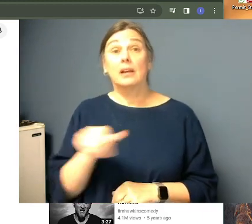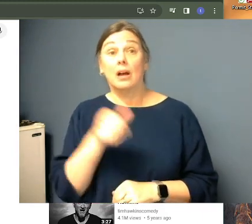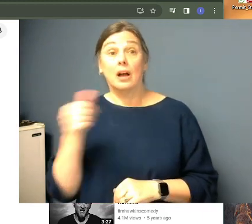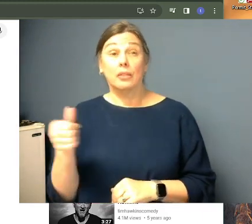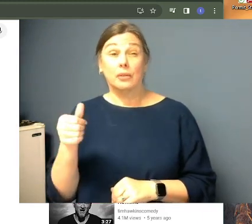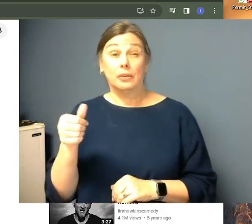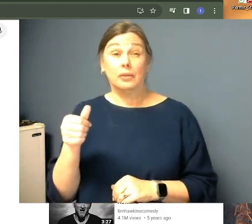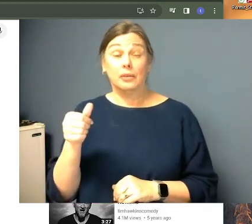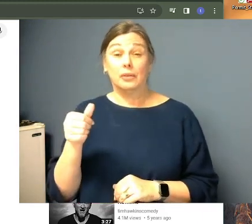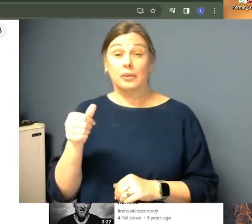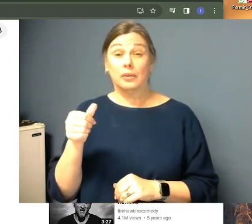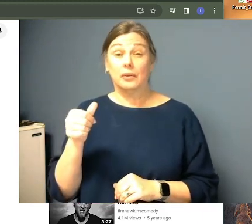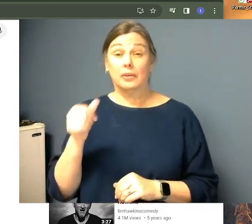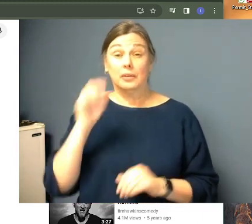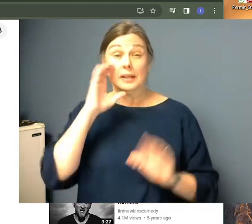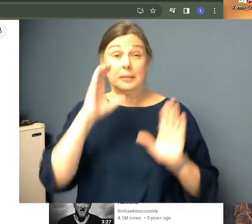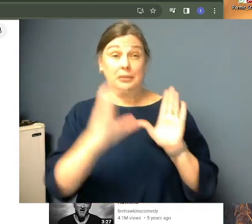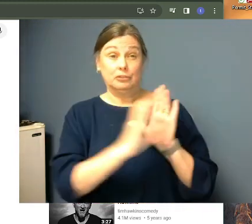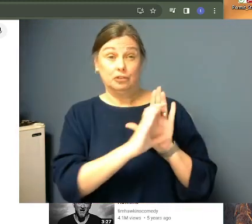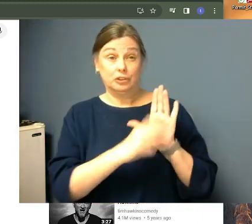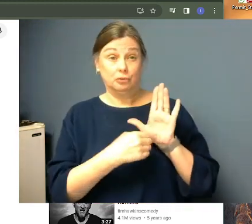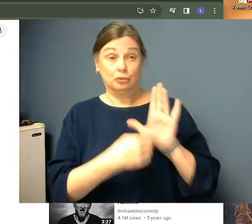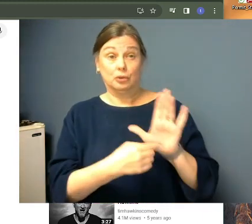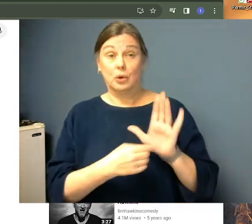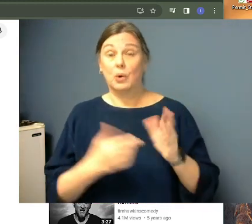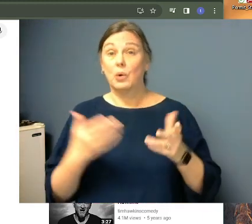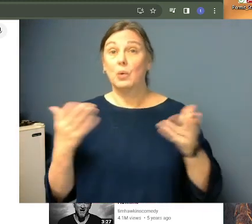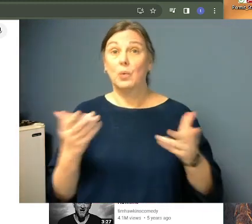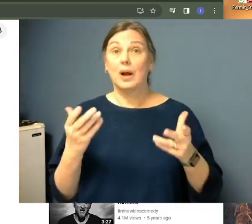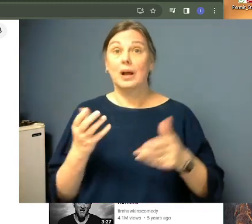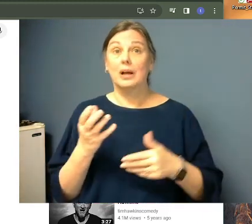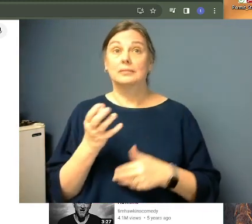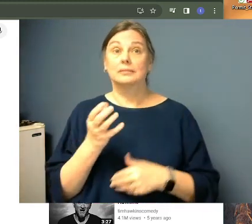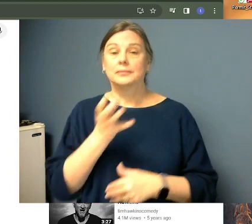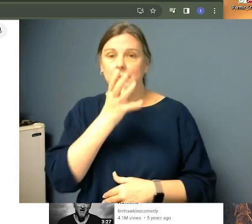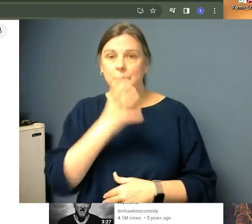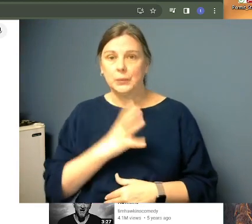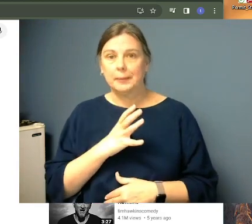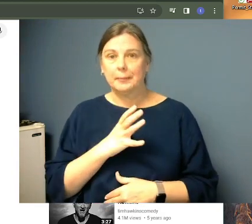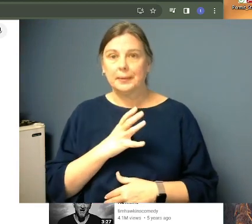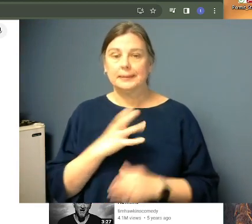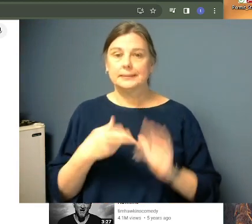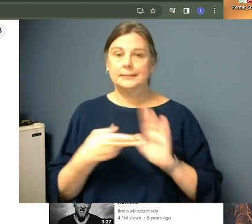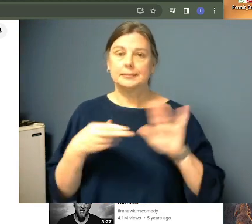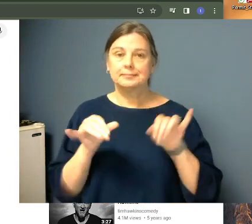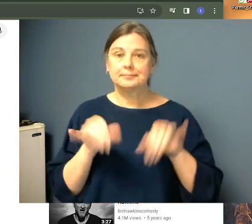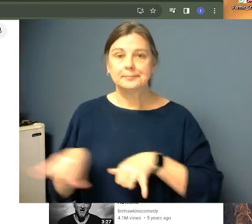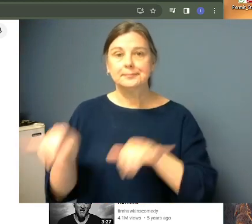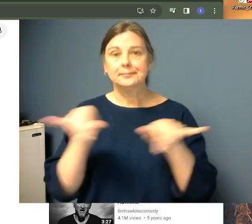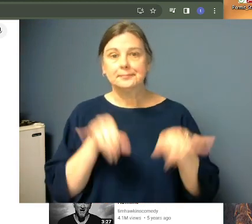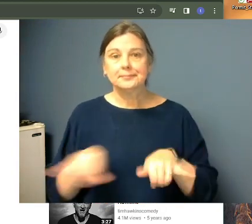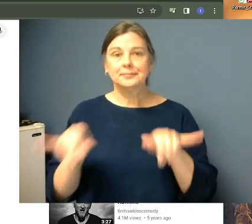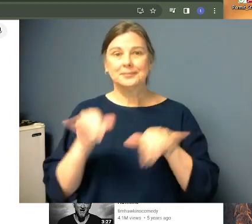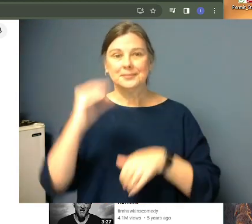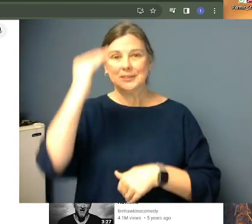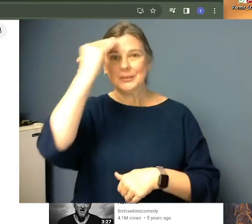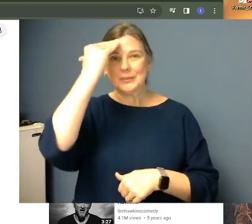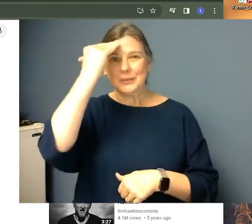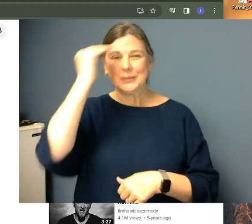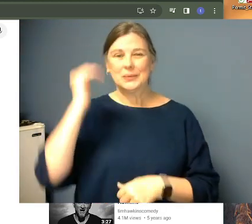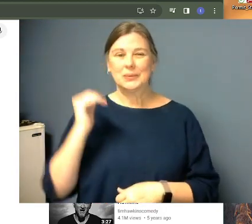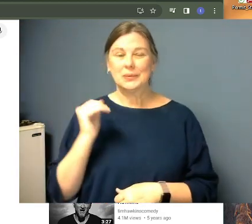like female stereotypes, right? That like they were mothers, they were they were